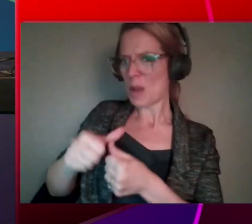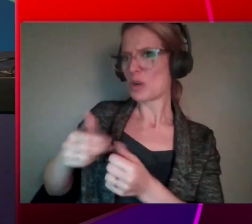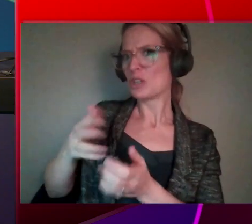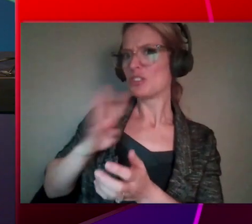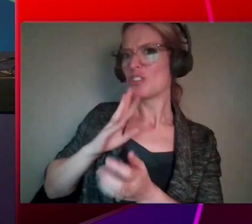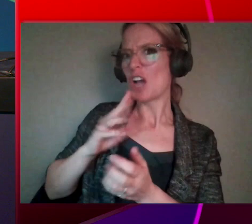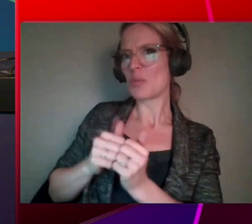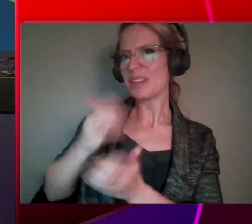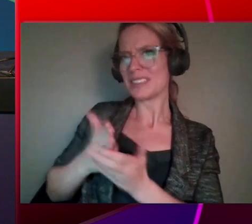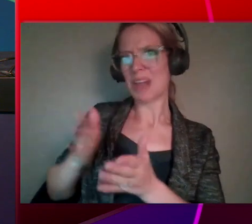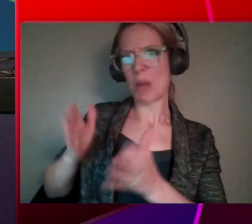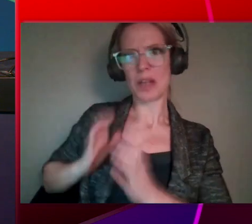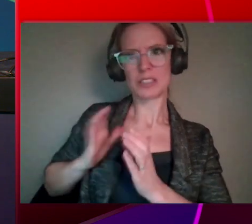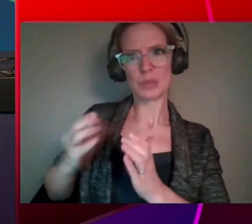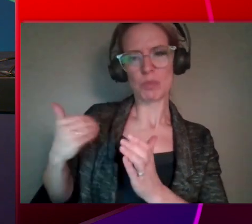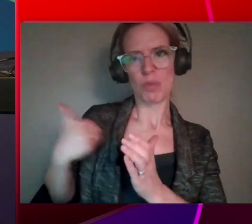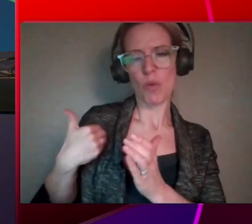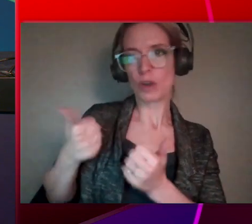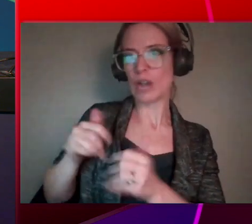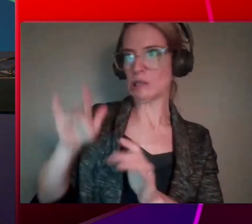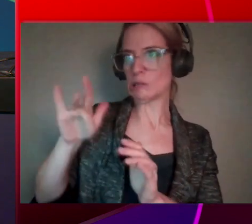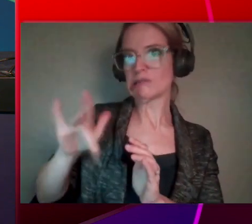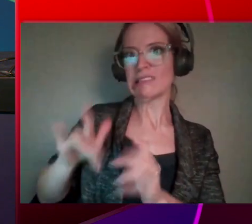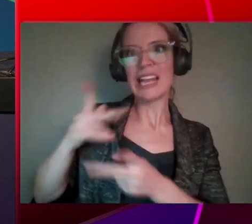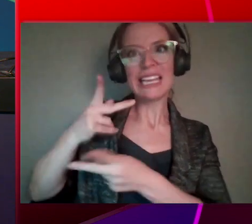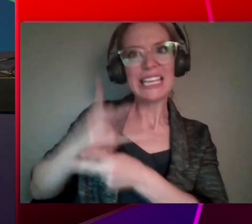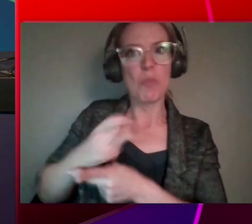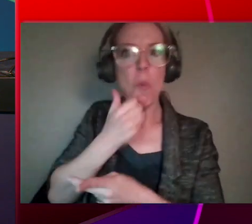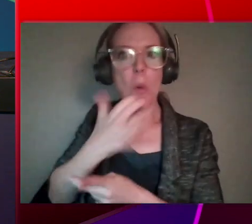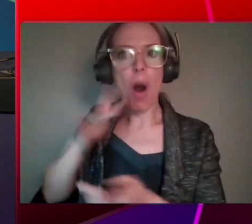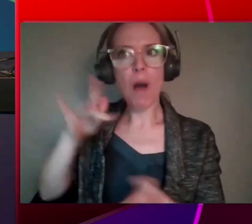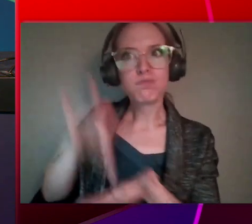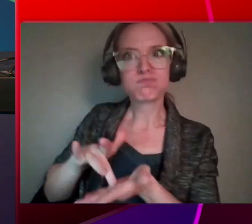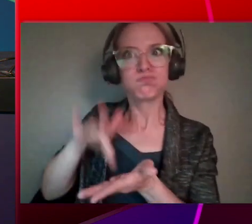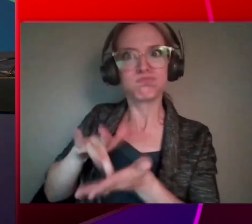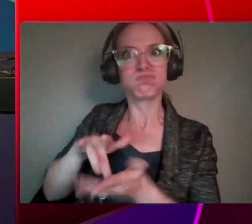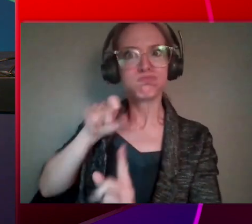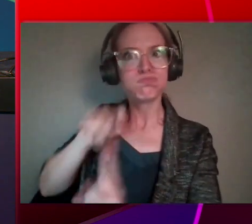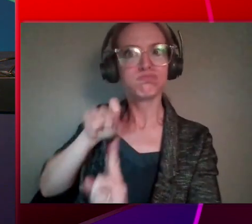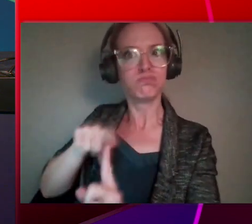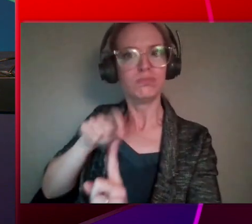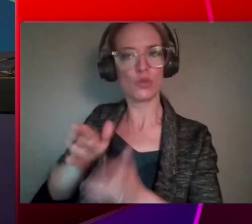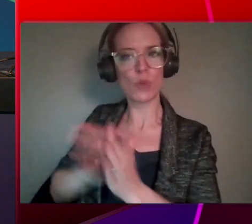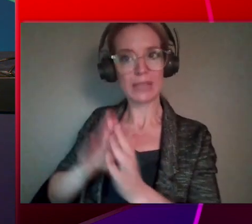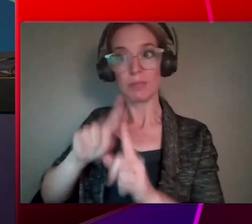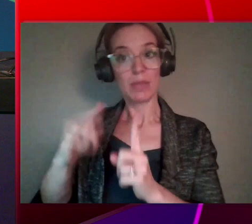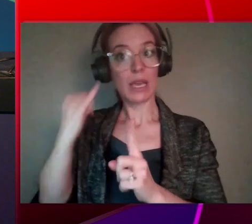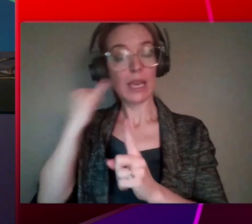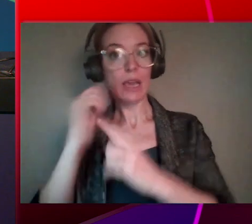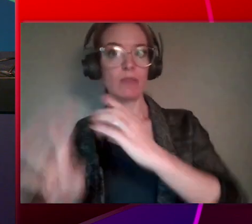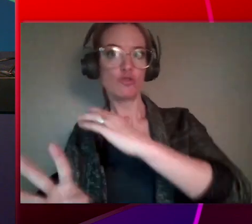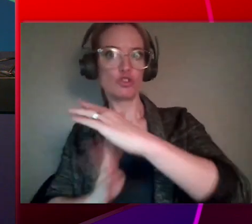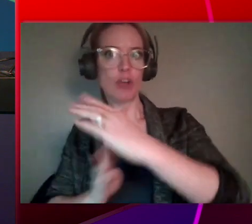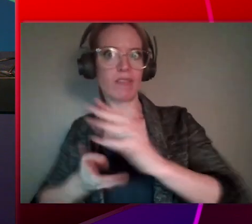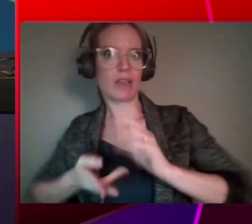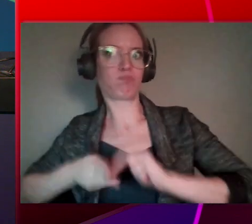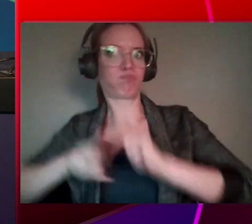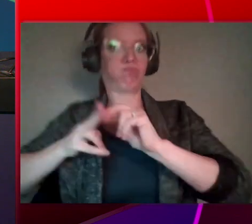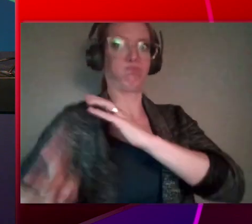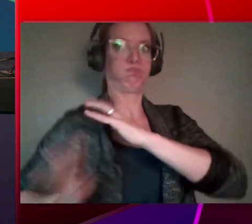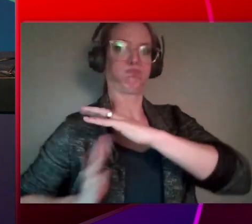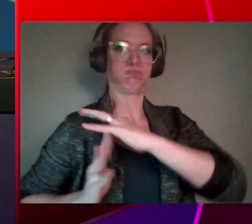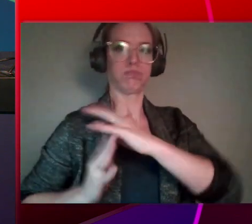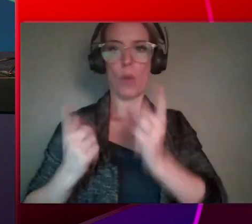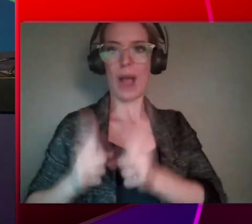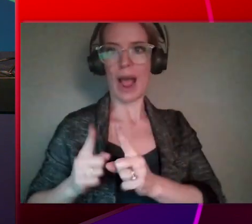by hitting it constantly with requests. But even then, what if they have a sudden spike in traffic and the number of Lambdas has to increase? They're still going to hit a cold start. So that's